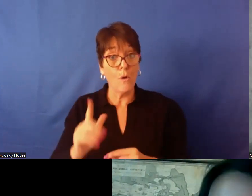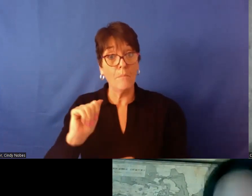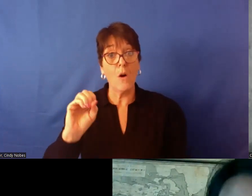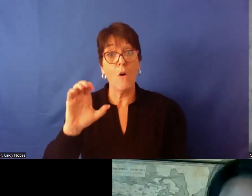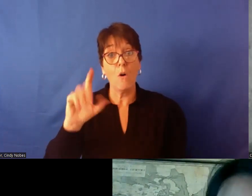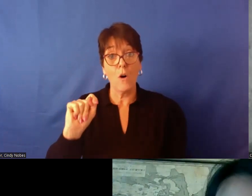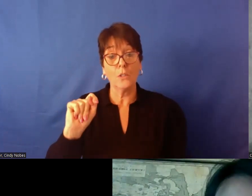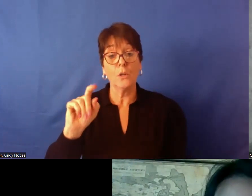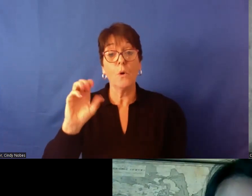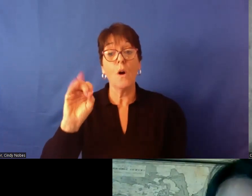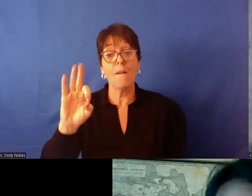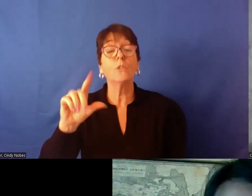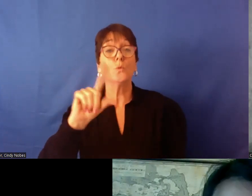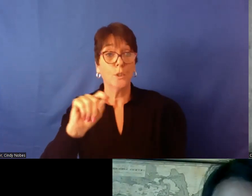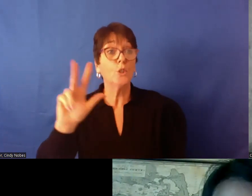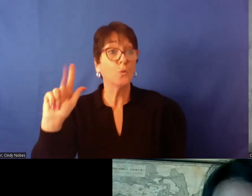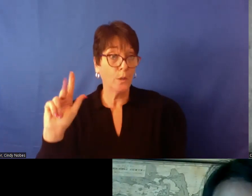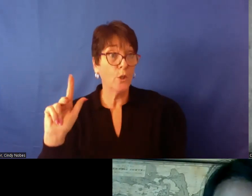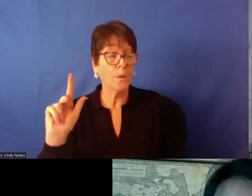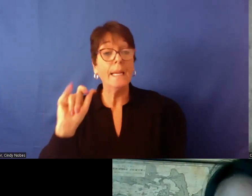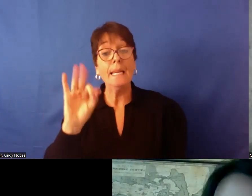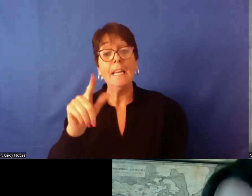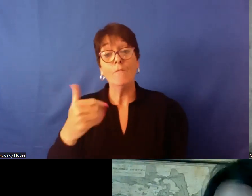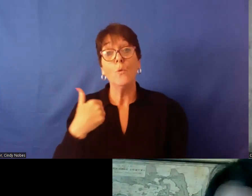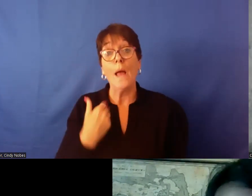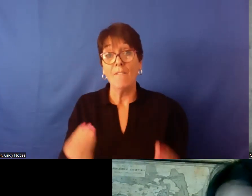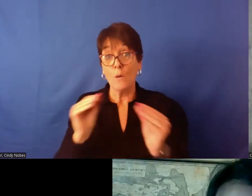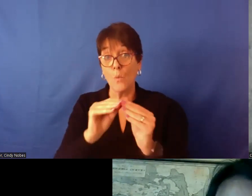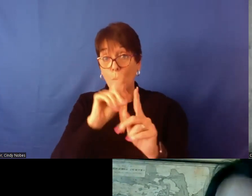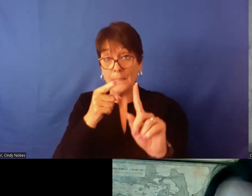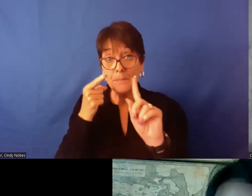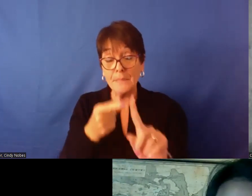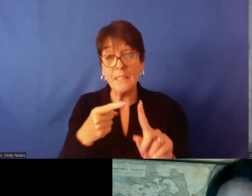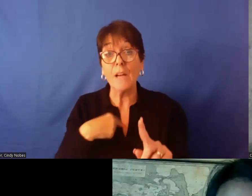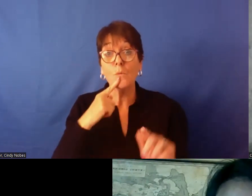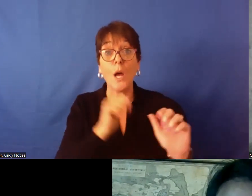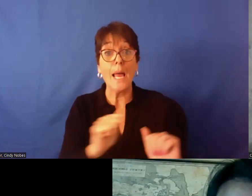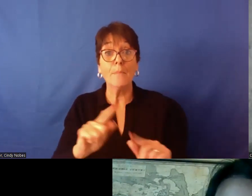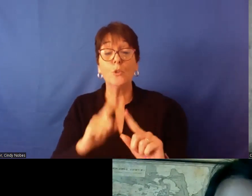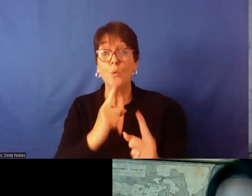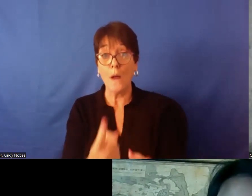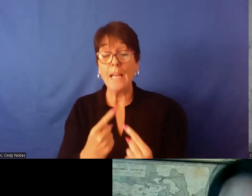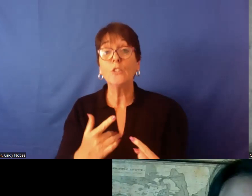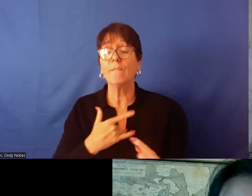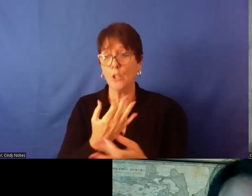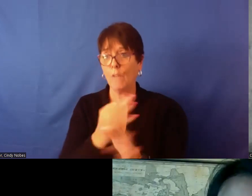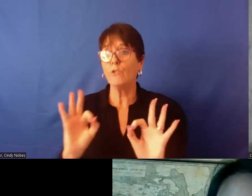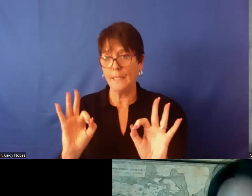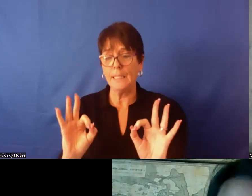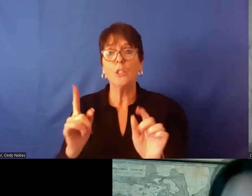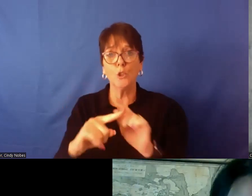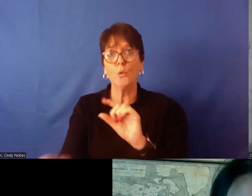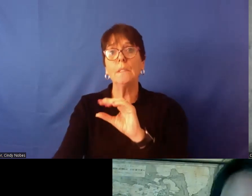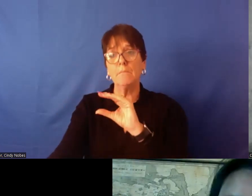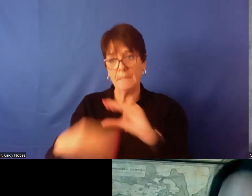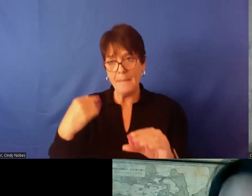of 23. And certainly if you have something more specific that I was not able to answer, please feel free to send me a